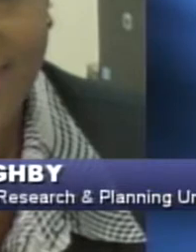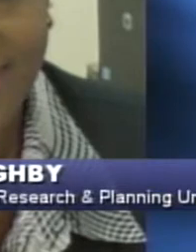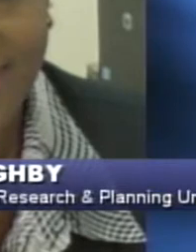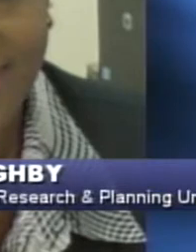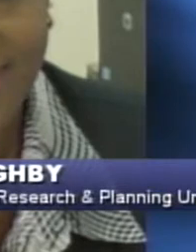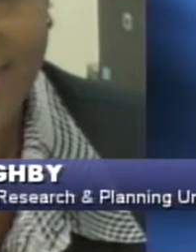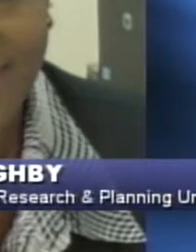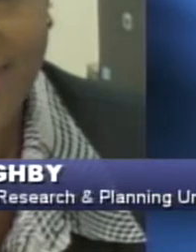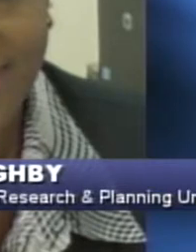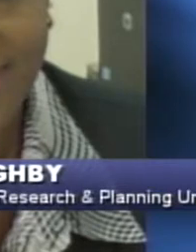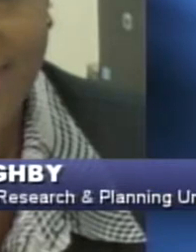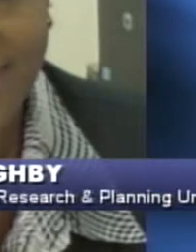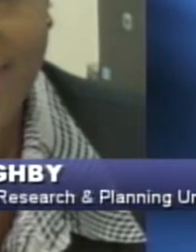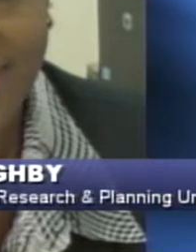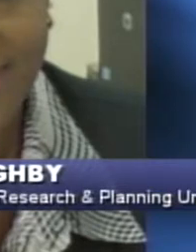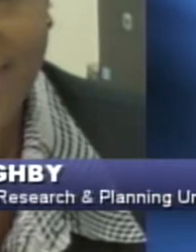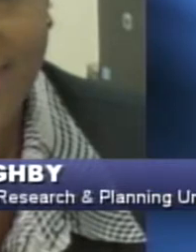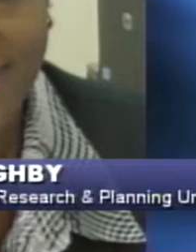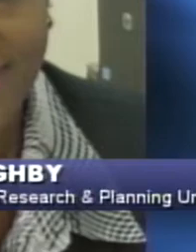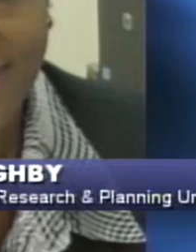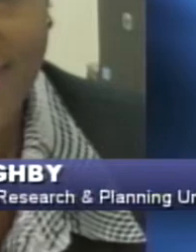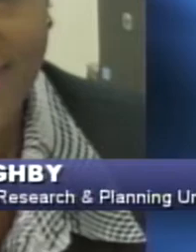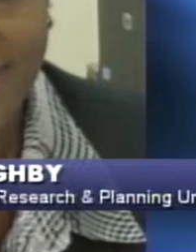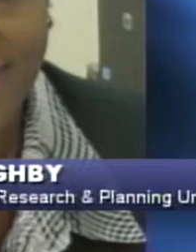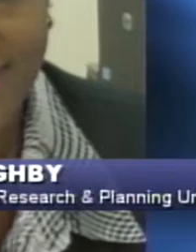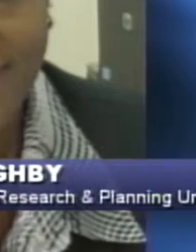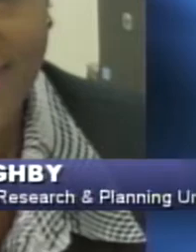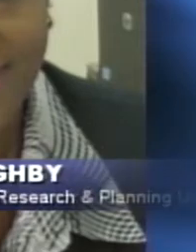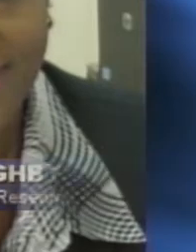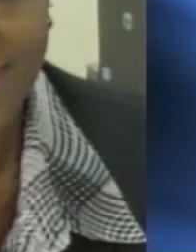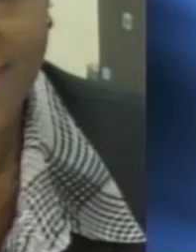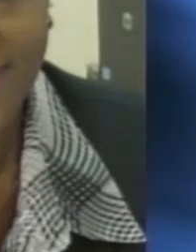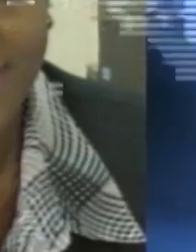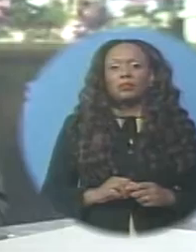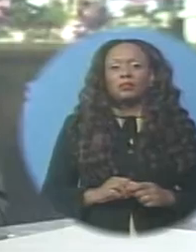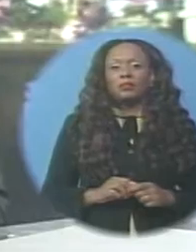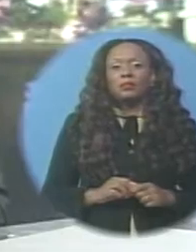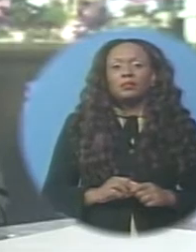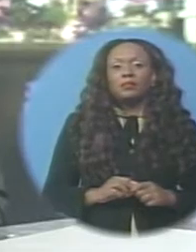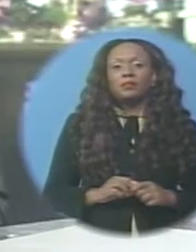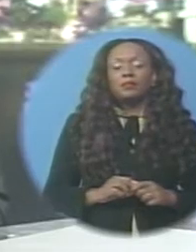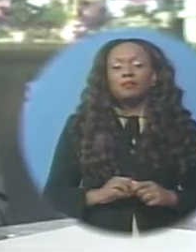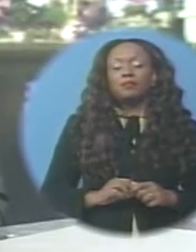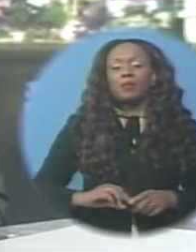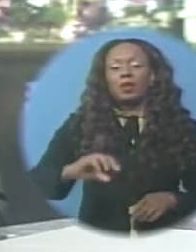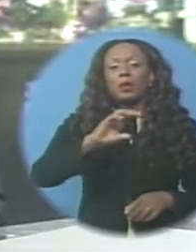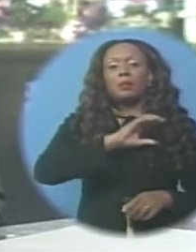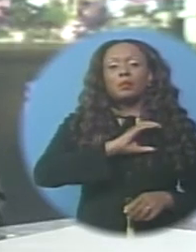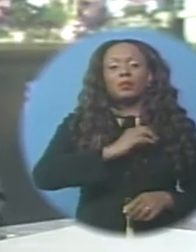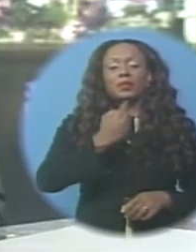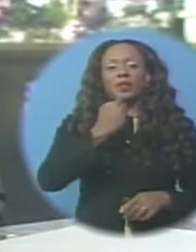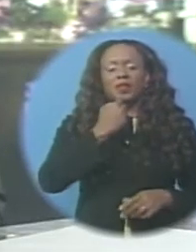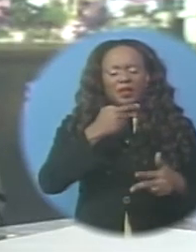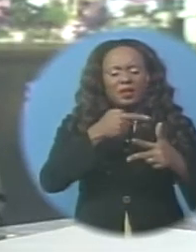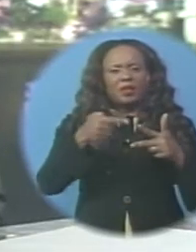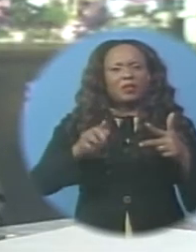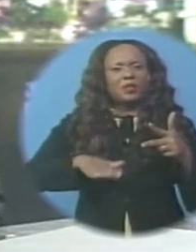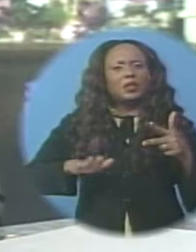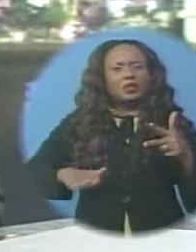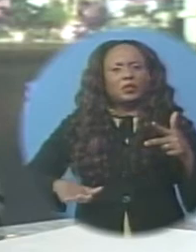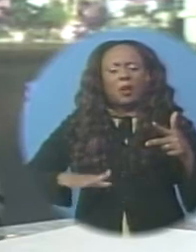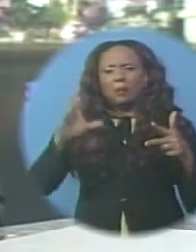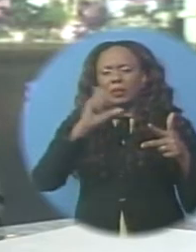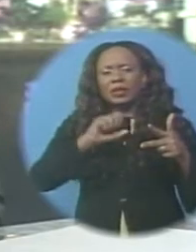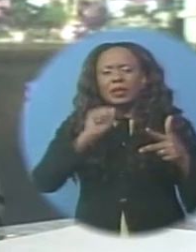we have to look at the sexual victimization of our young girls. Police are reporting that the 3 children who